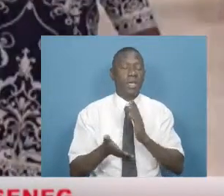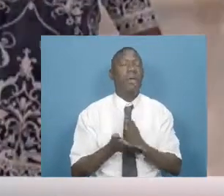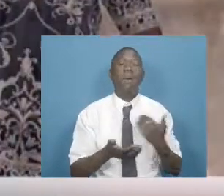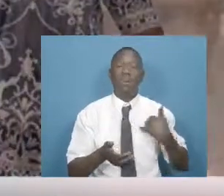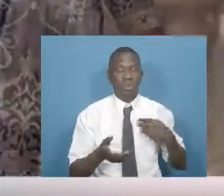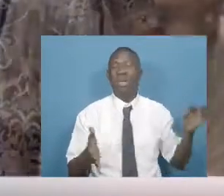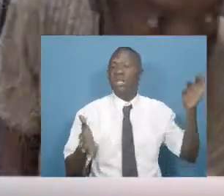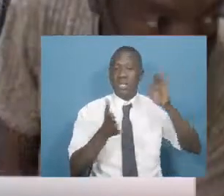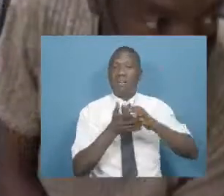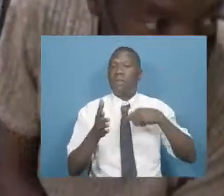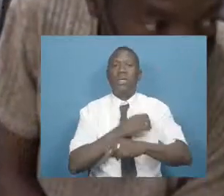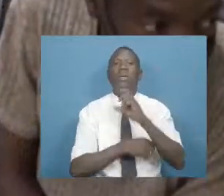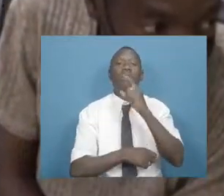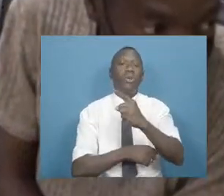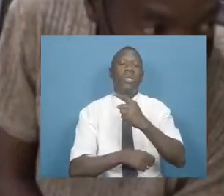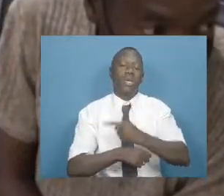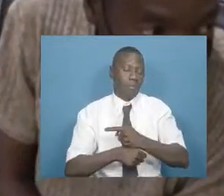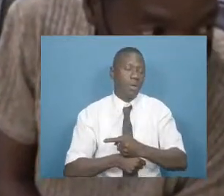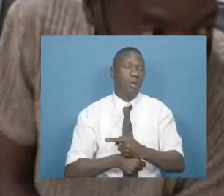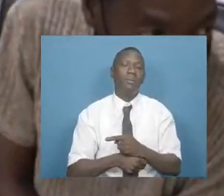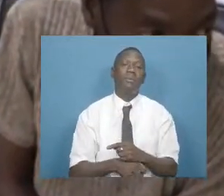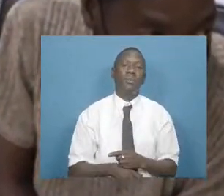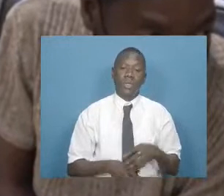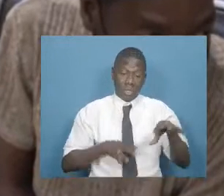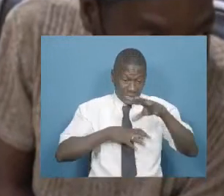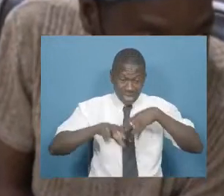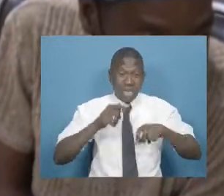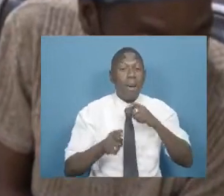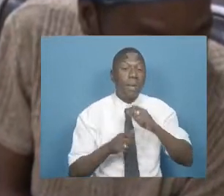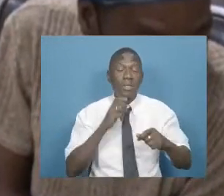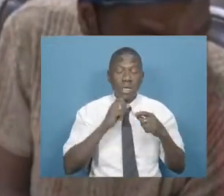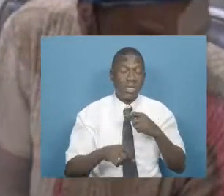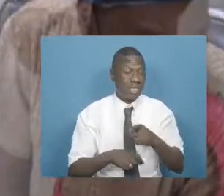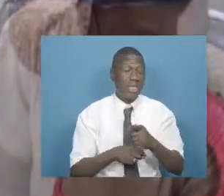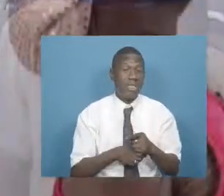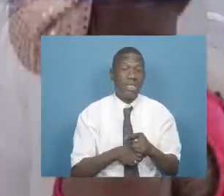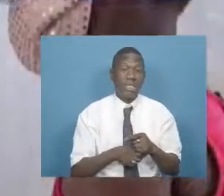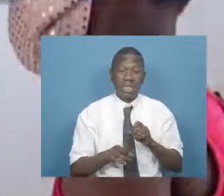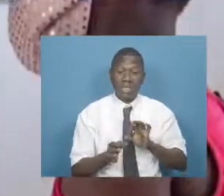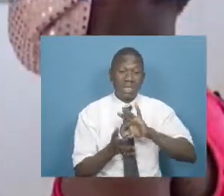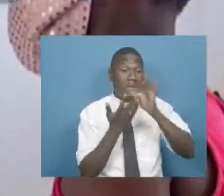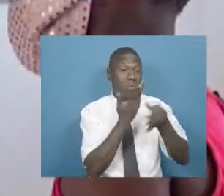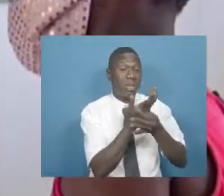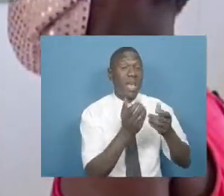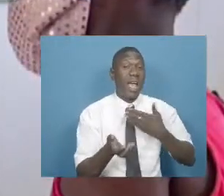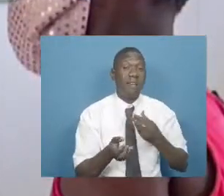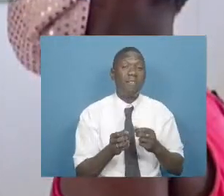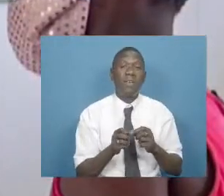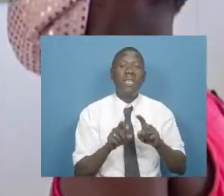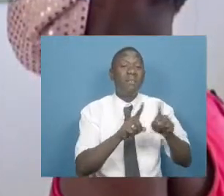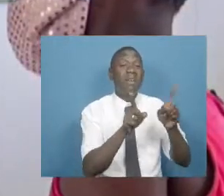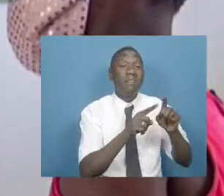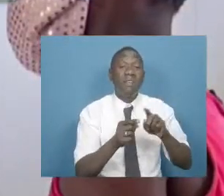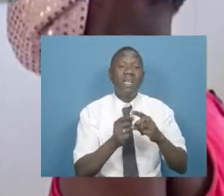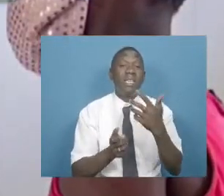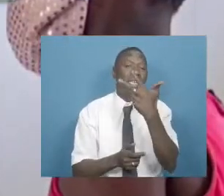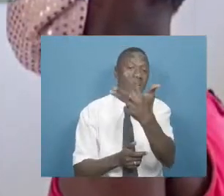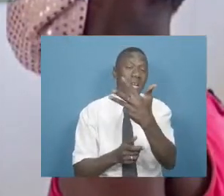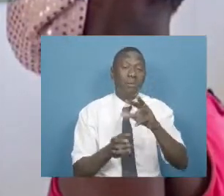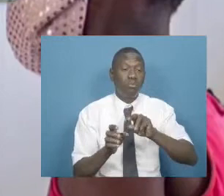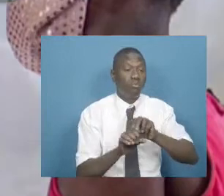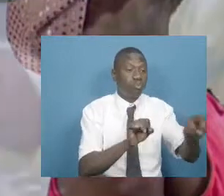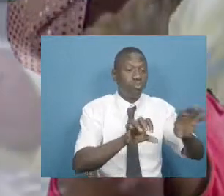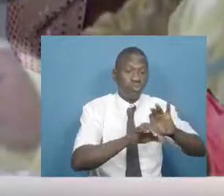country. Scientists have discovered that while the highly transmissible Delta variant has 9 mutations on the spike protein, which